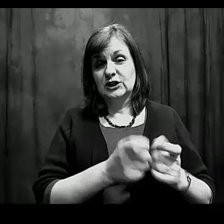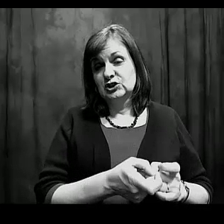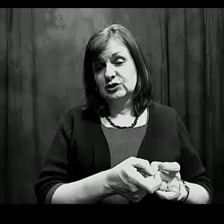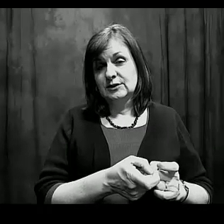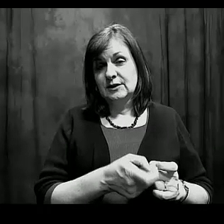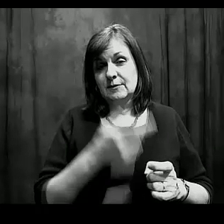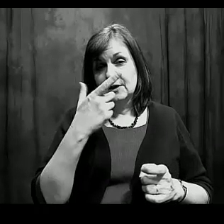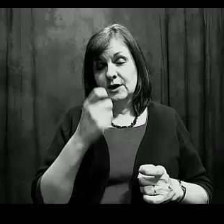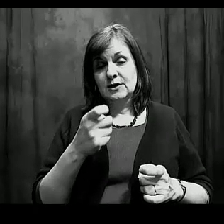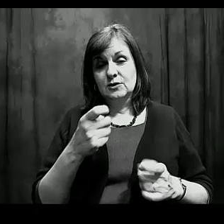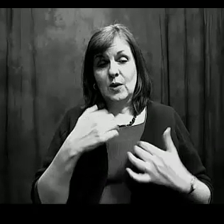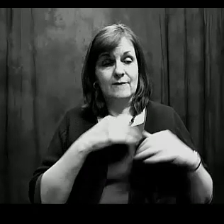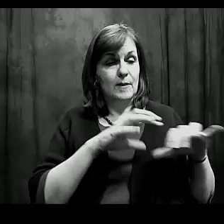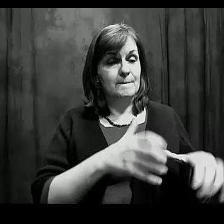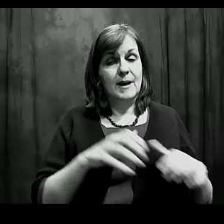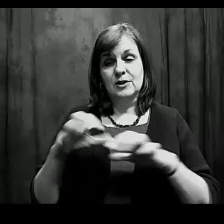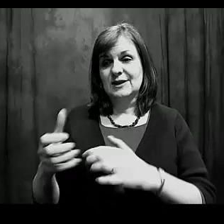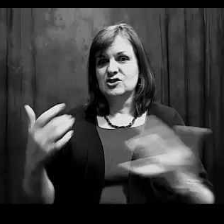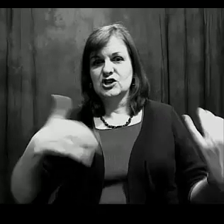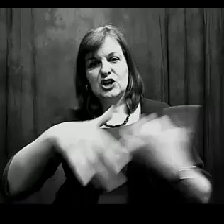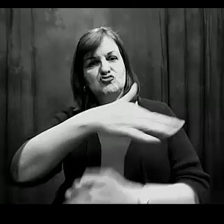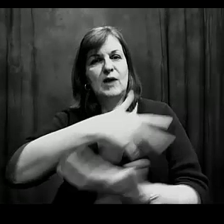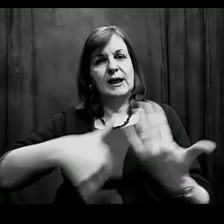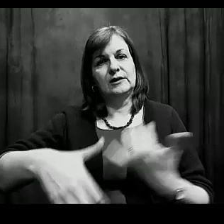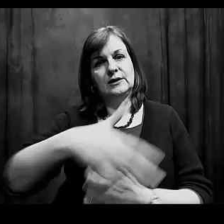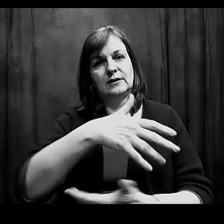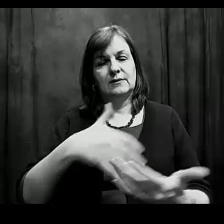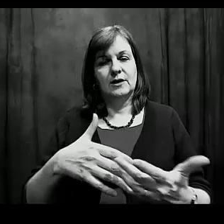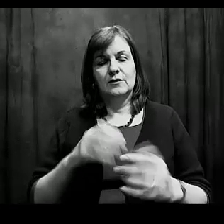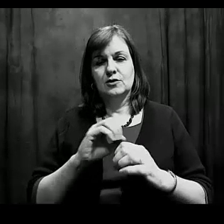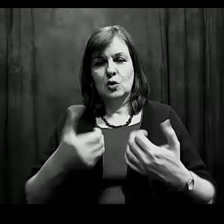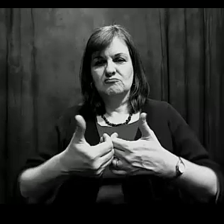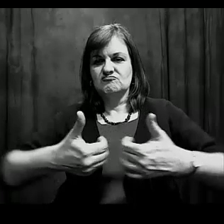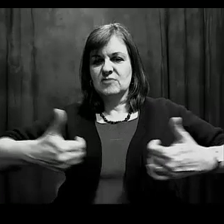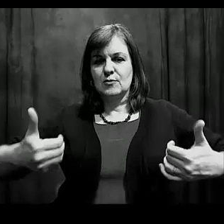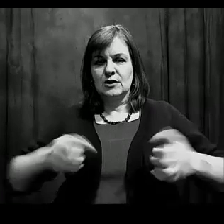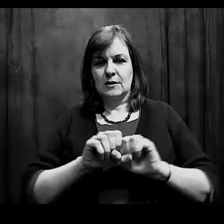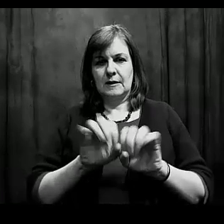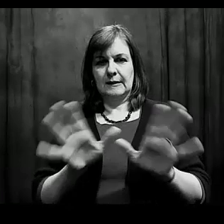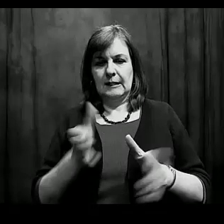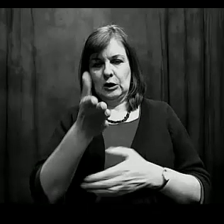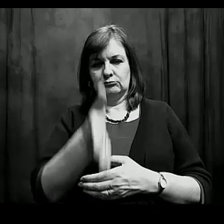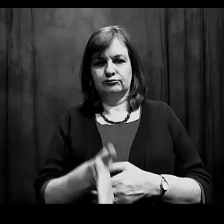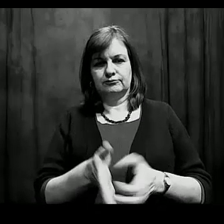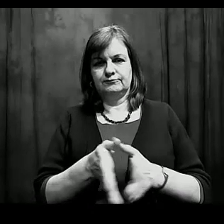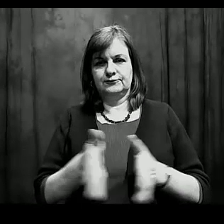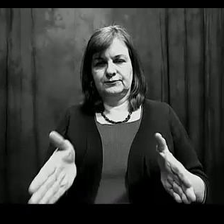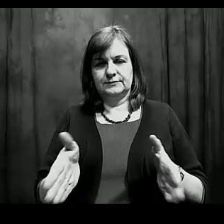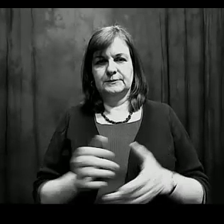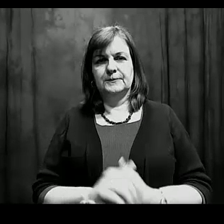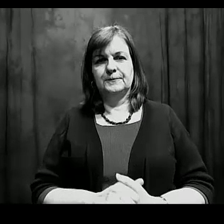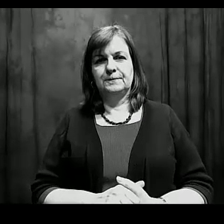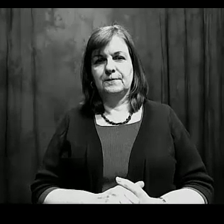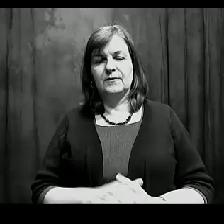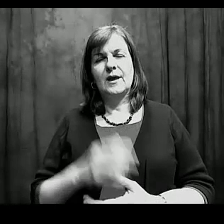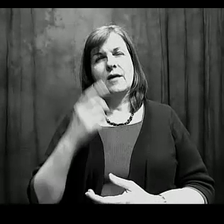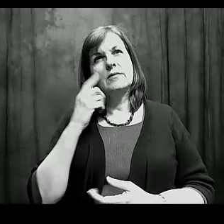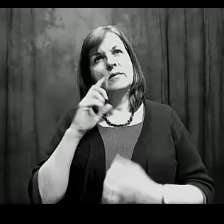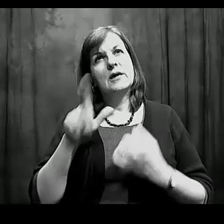get a lot of interaction between populations. There aren't hard, fast lines. Think about the fact